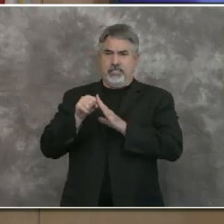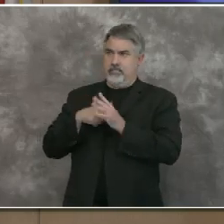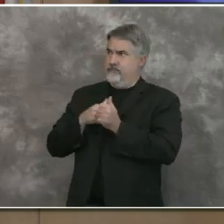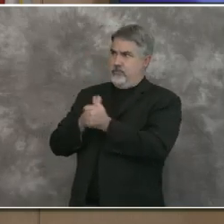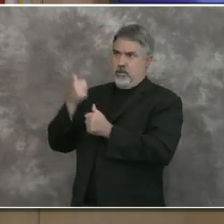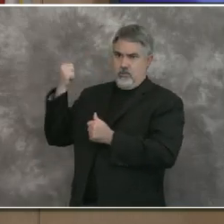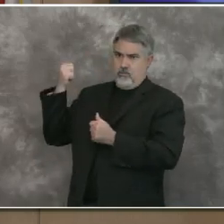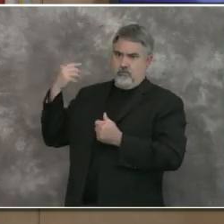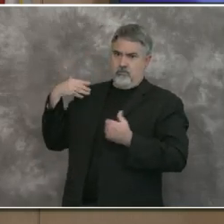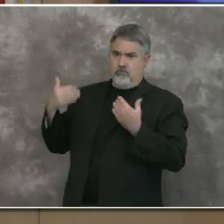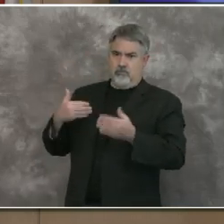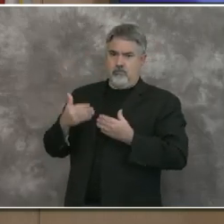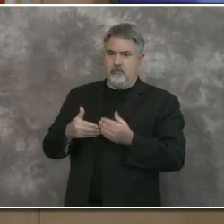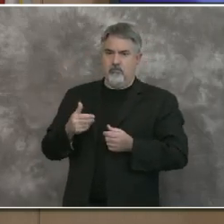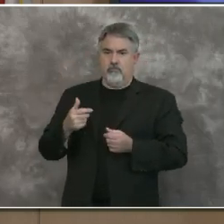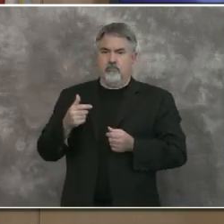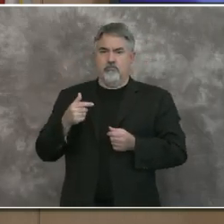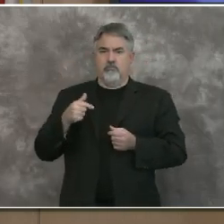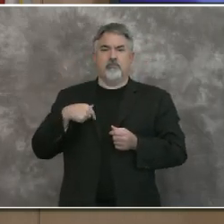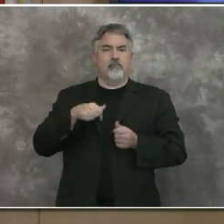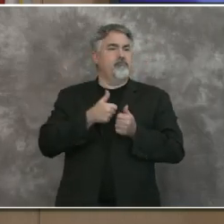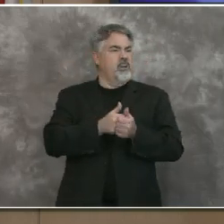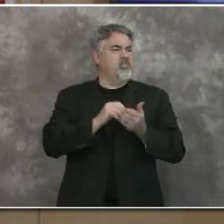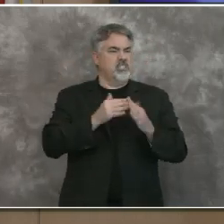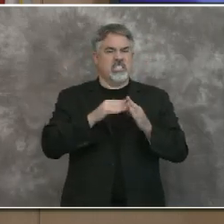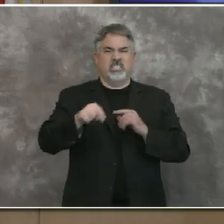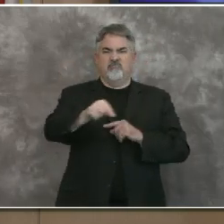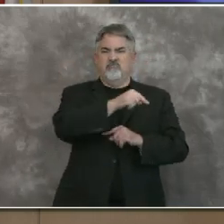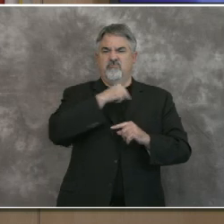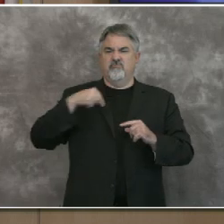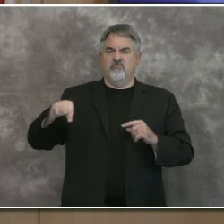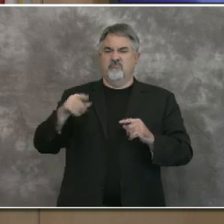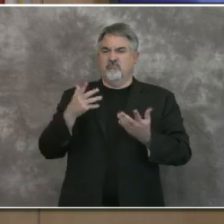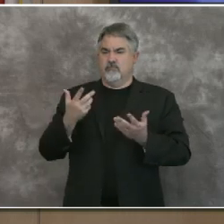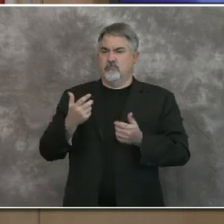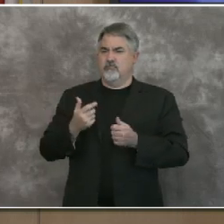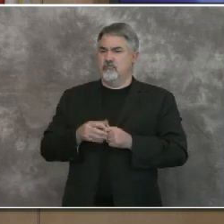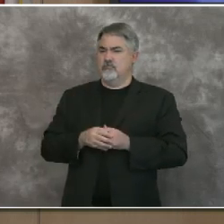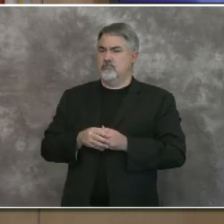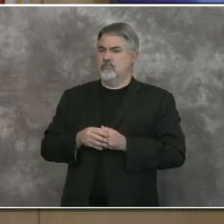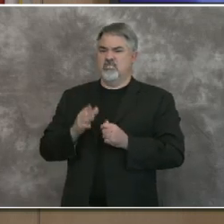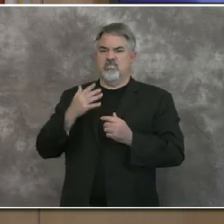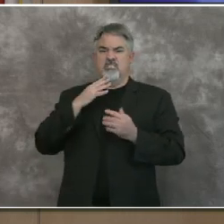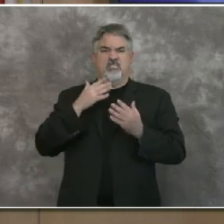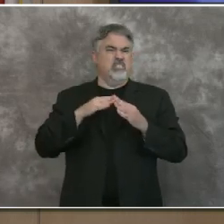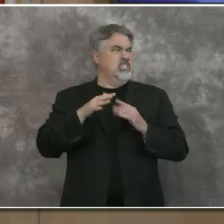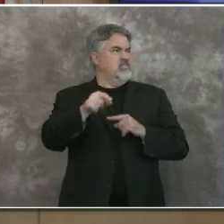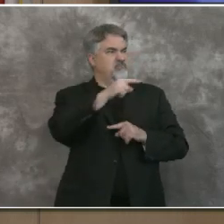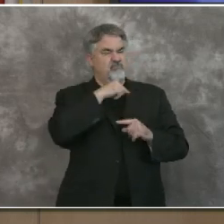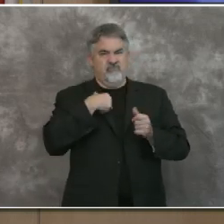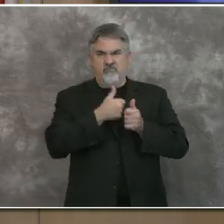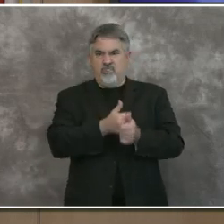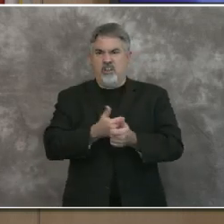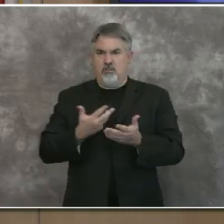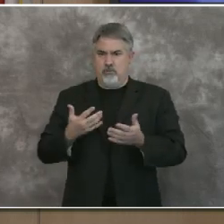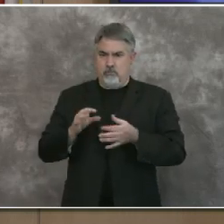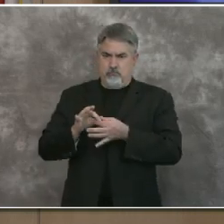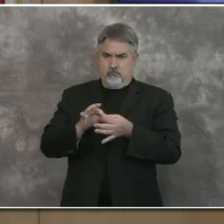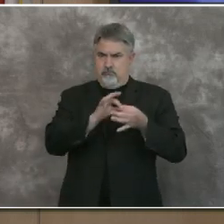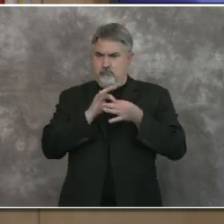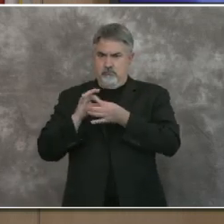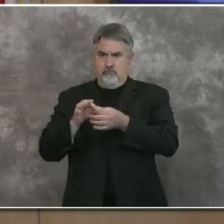other jurisdictions within the state and actually across the nation. We use very specific definitions that